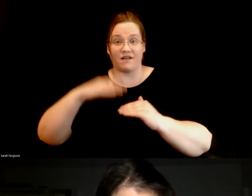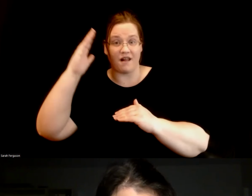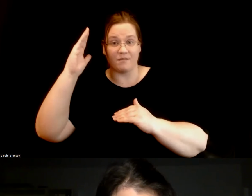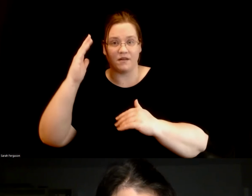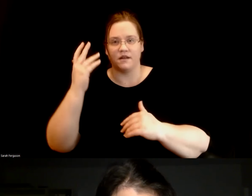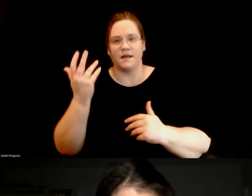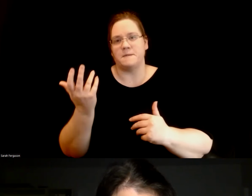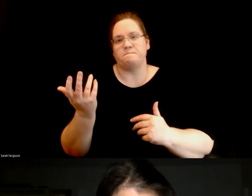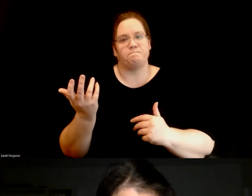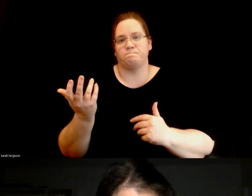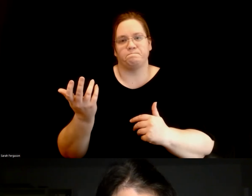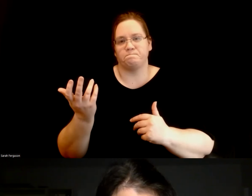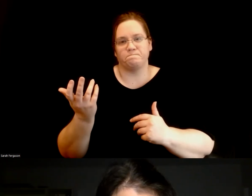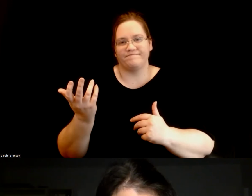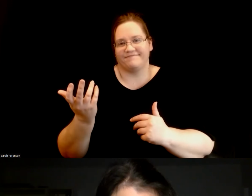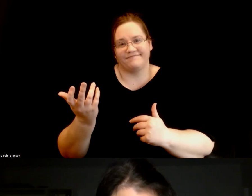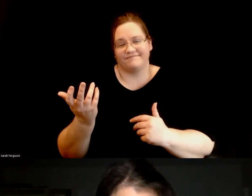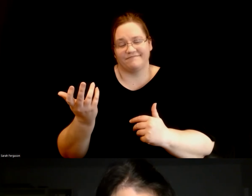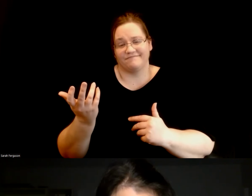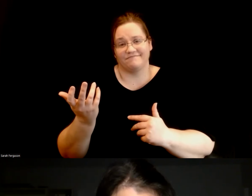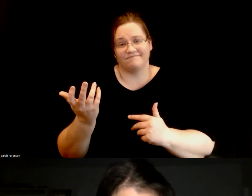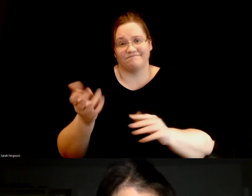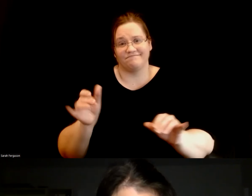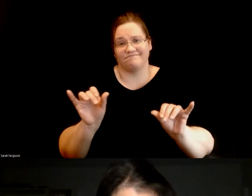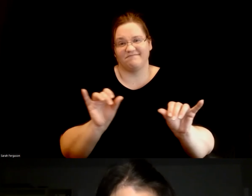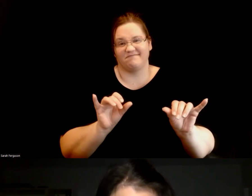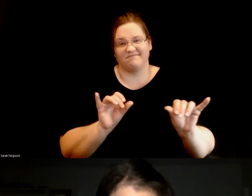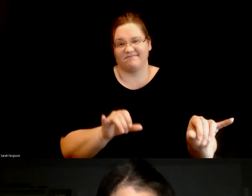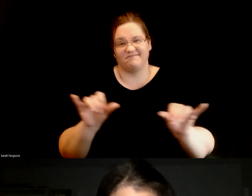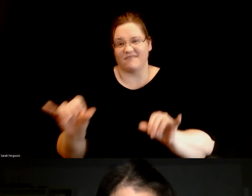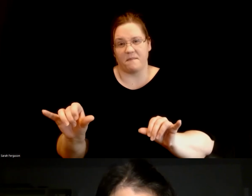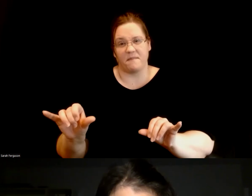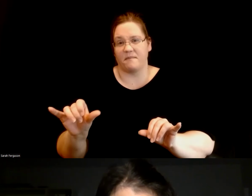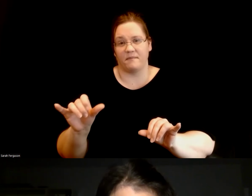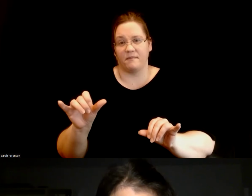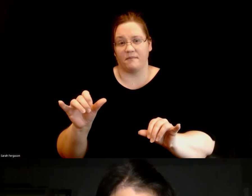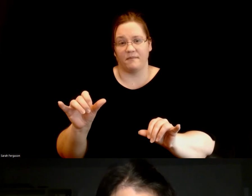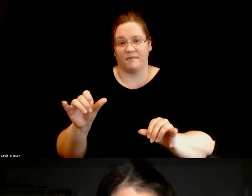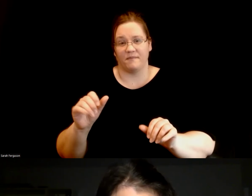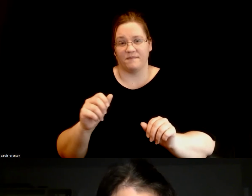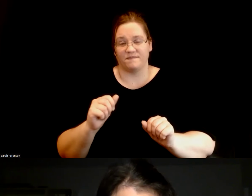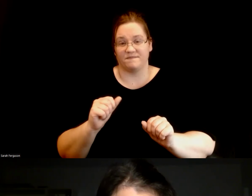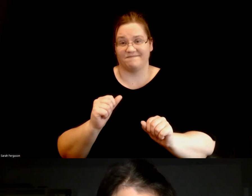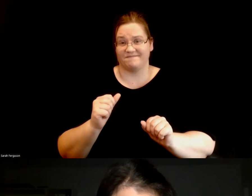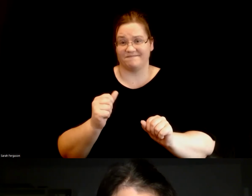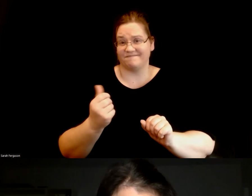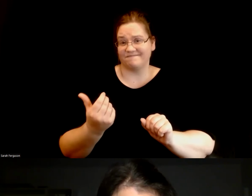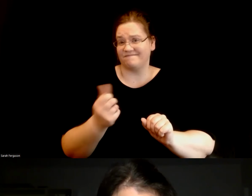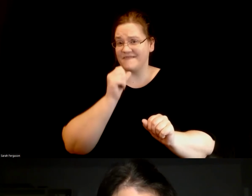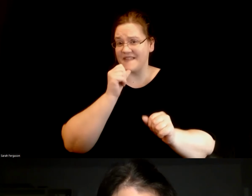really no different risk. And I actually haven't had as many